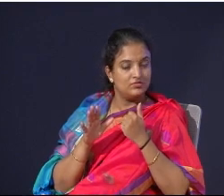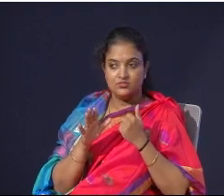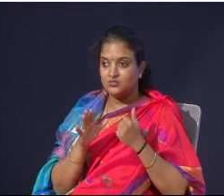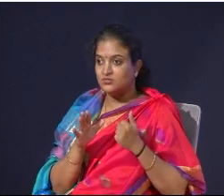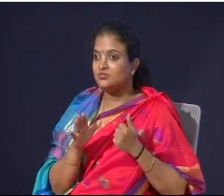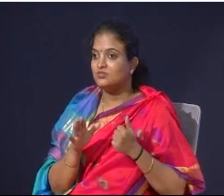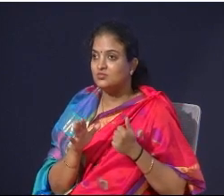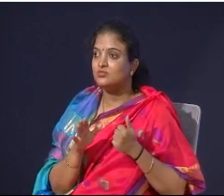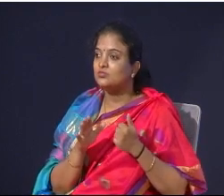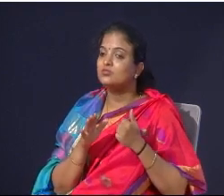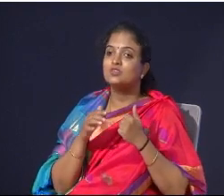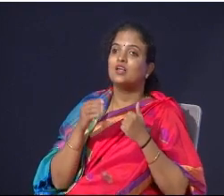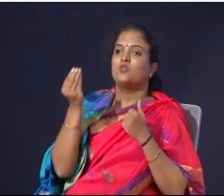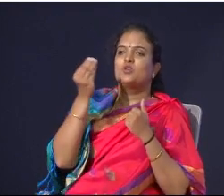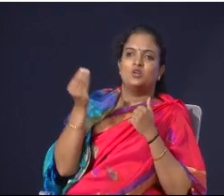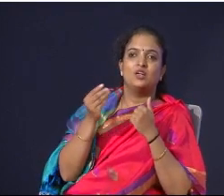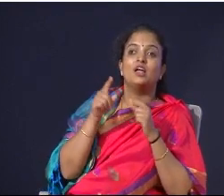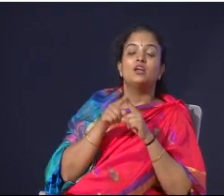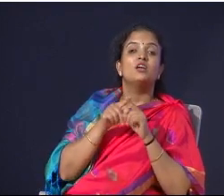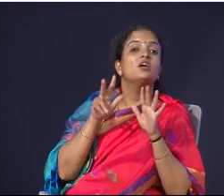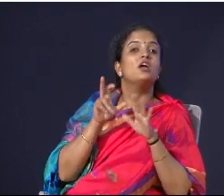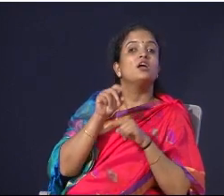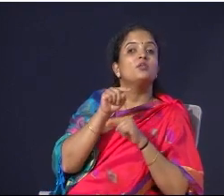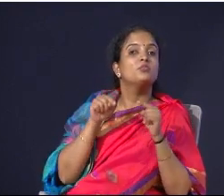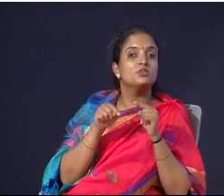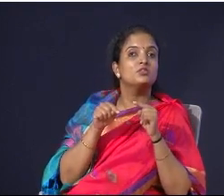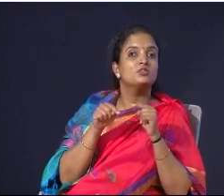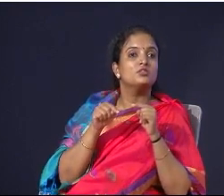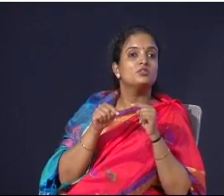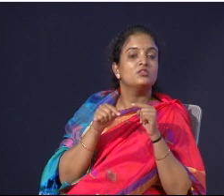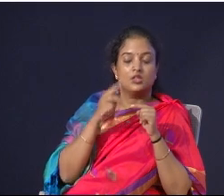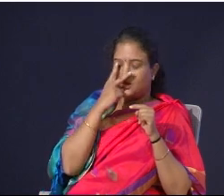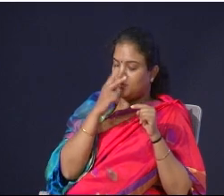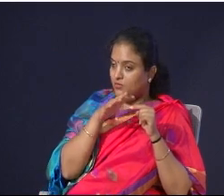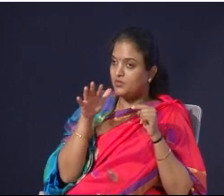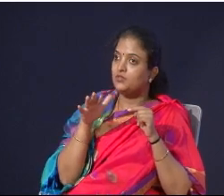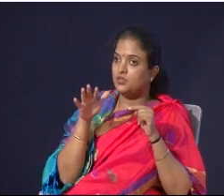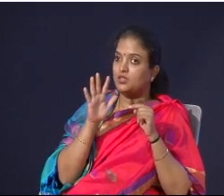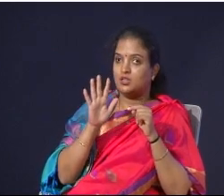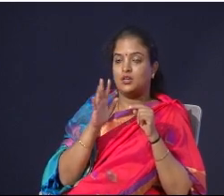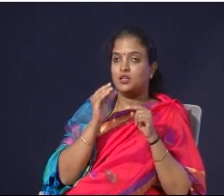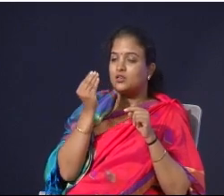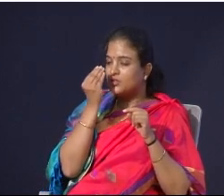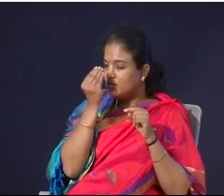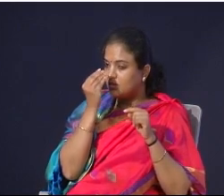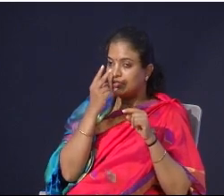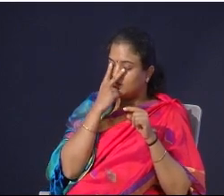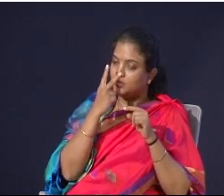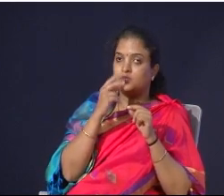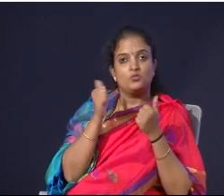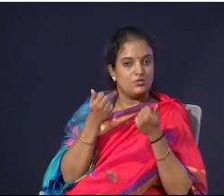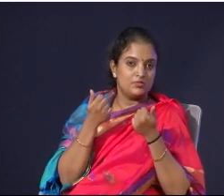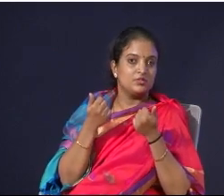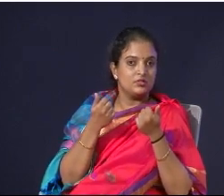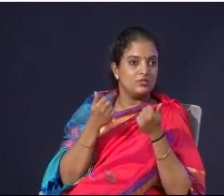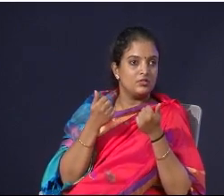good. So 80% of visually impaired people have vision. They have residual vision.